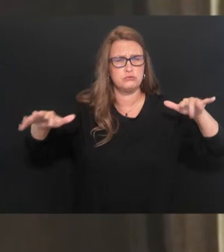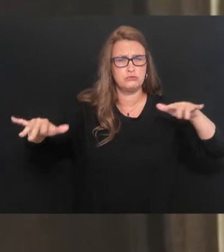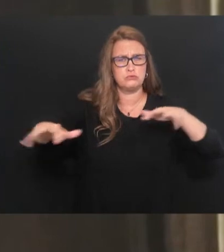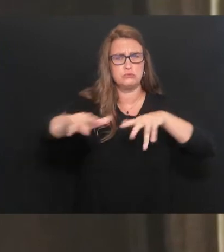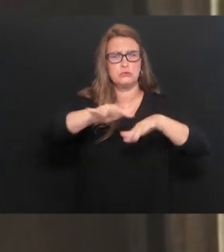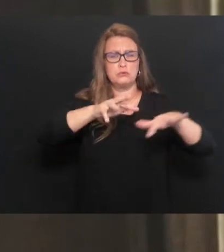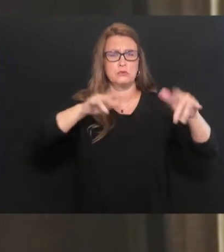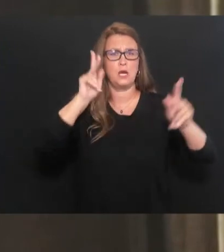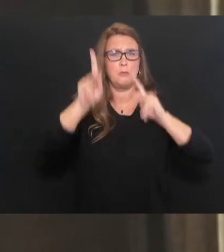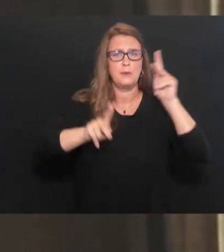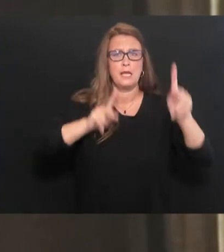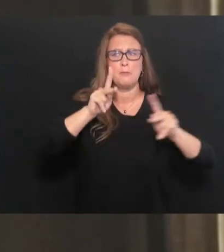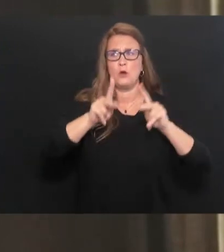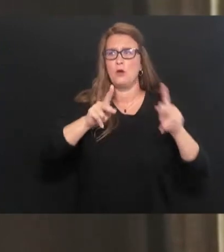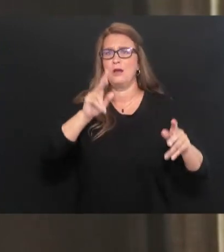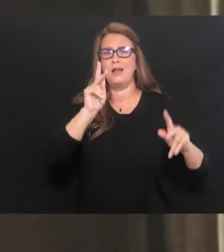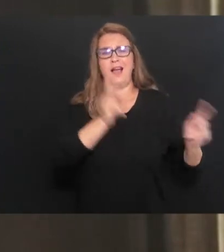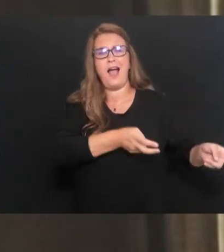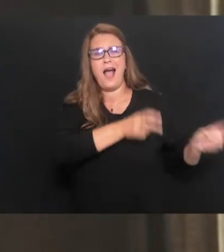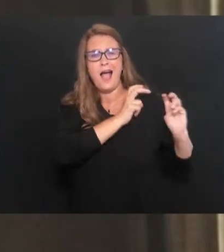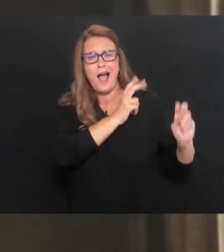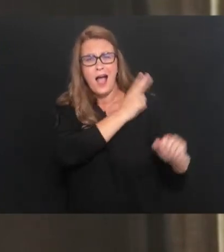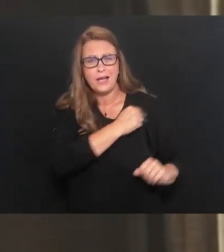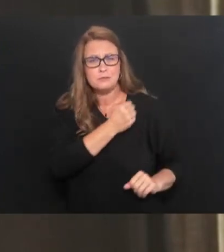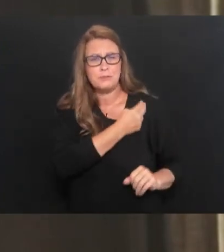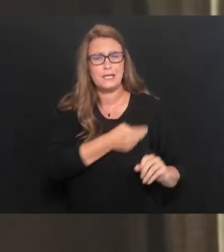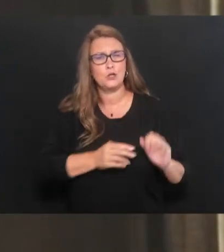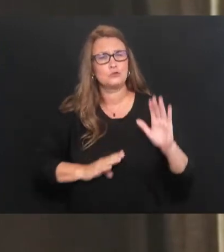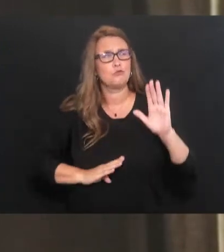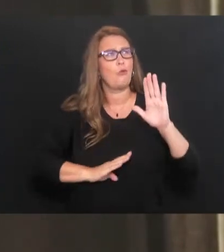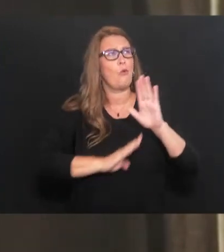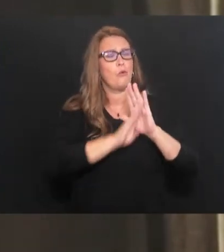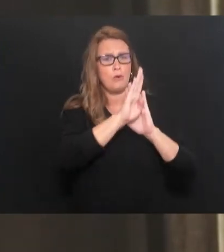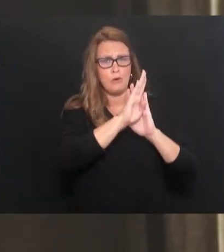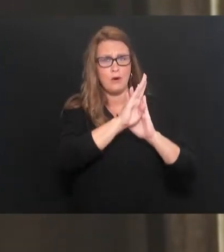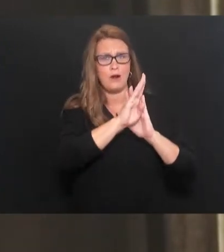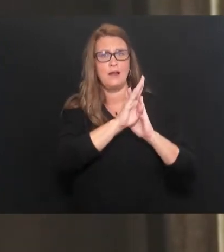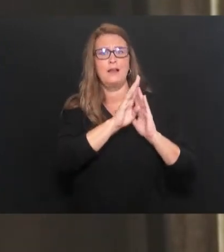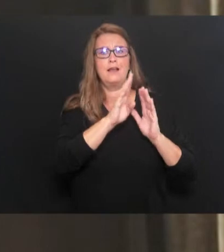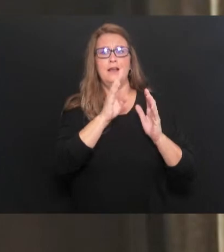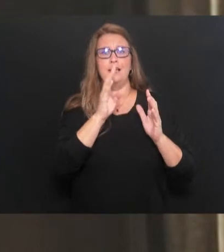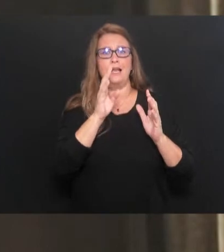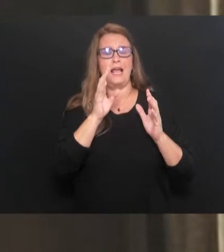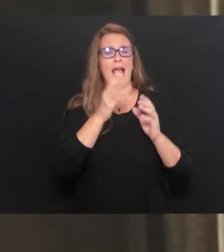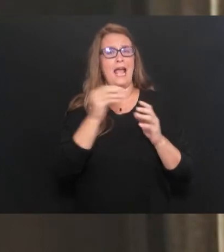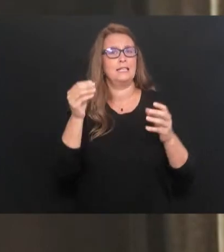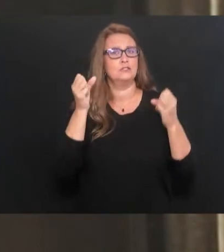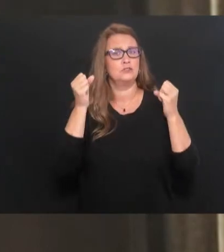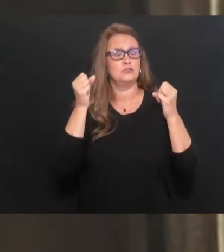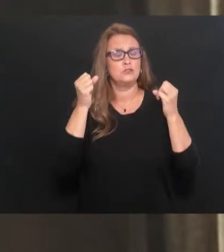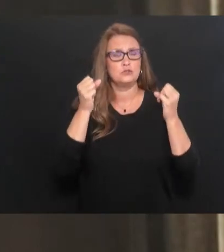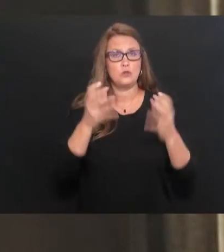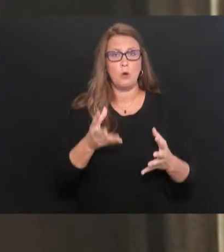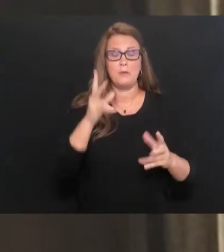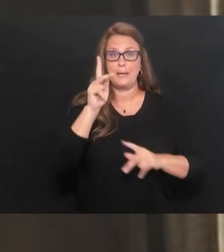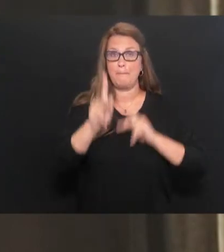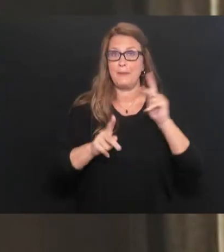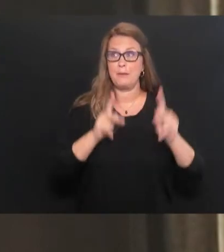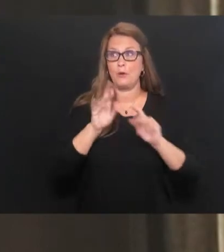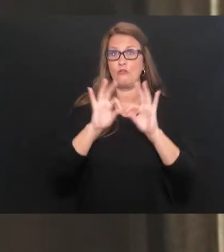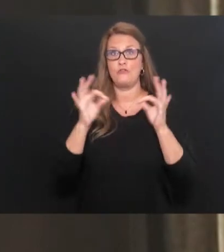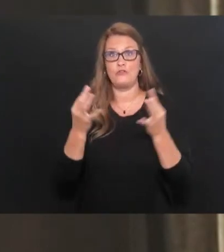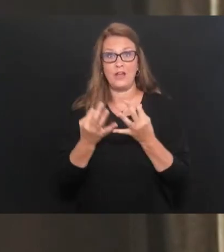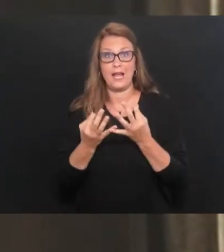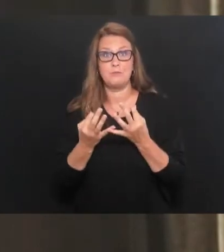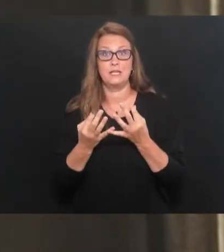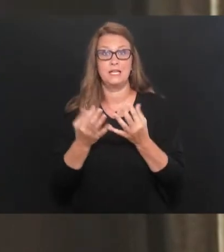people. Hospitalizations explosively grew, and to the point where people, families need to bring their